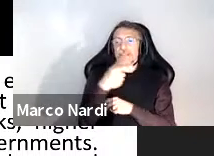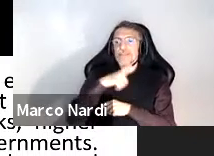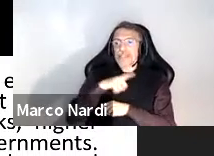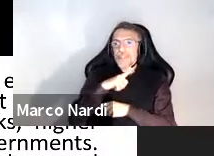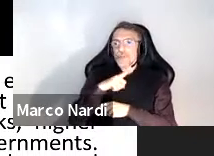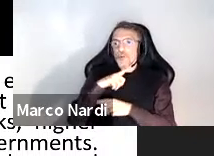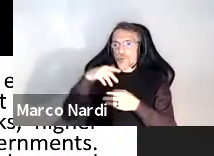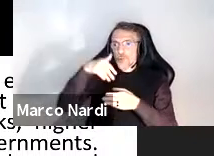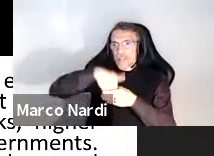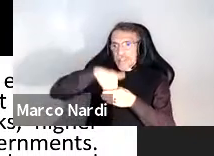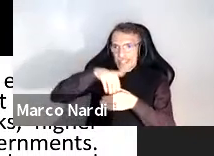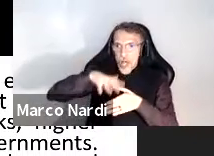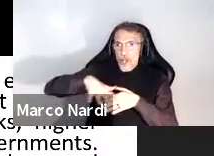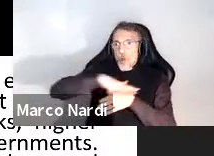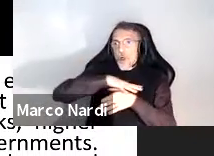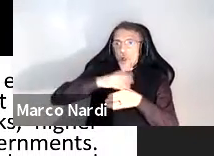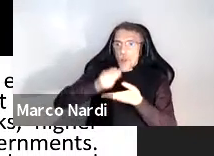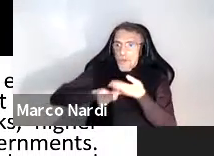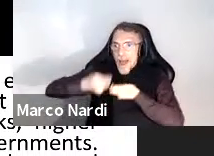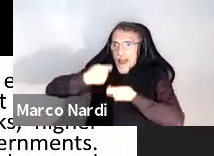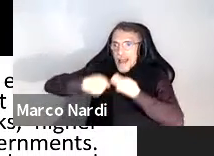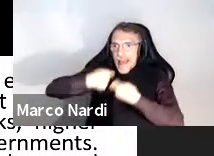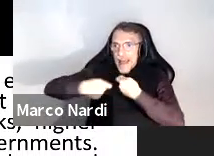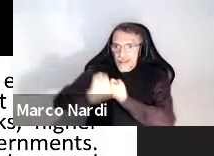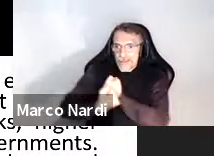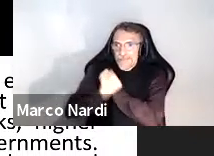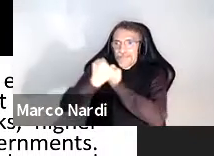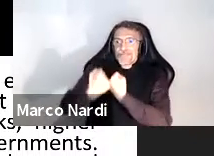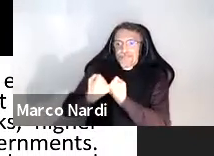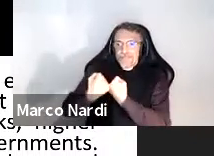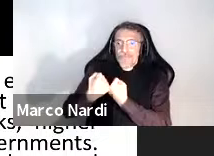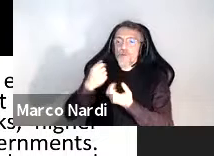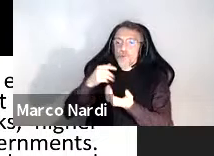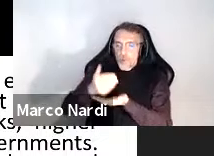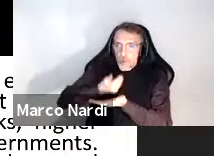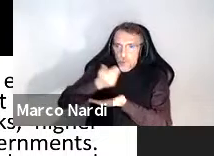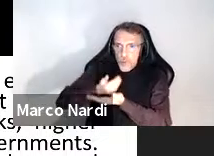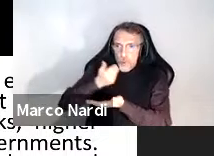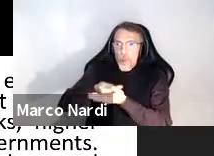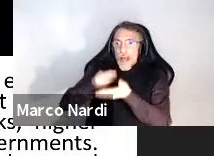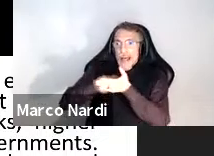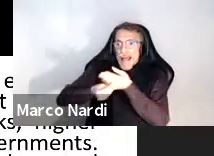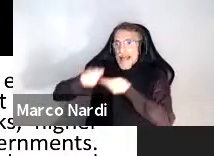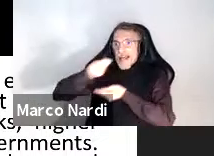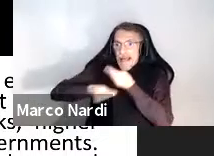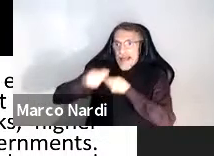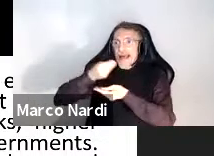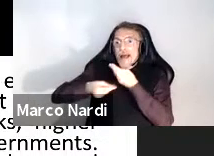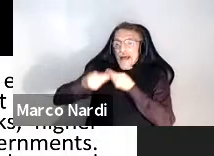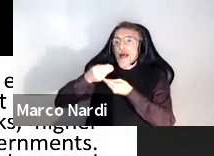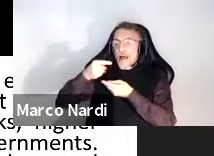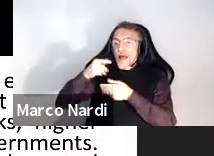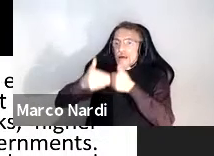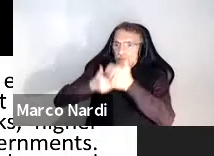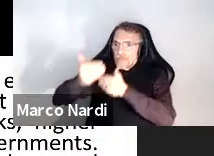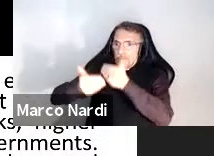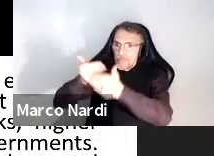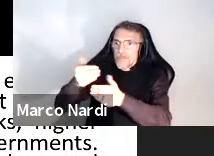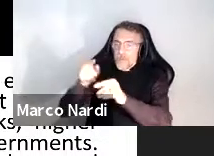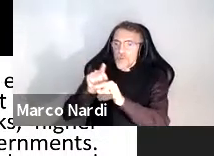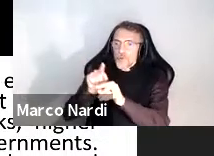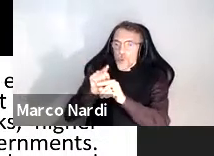domestic market in order to have some liquidity. And then countries will create alternative and innovative